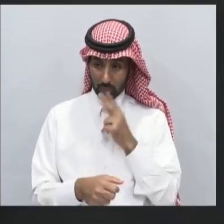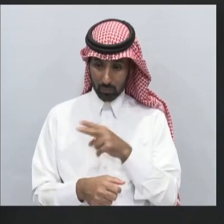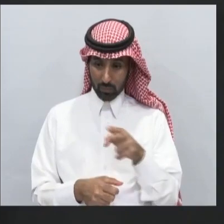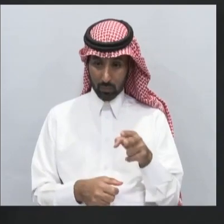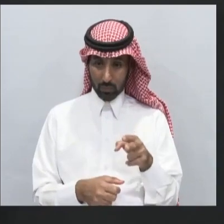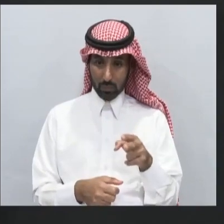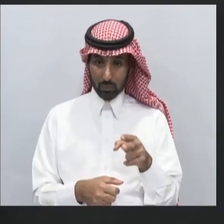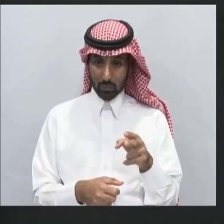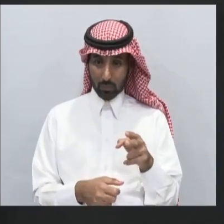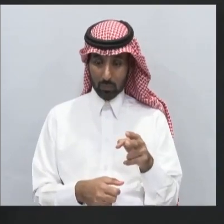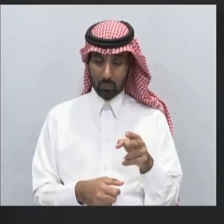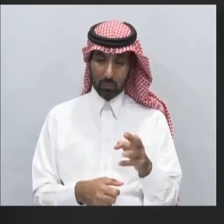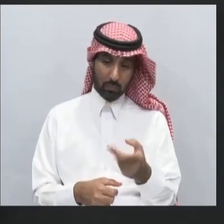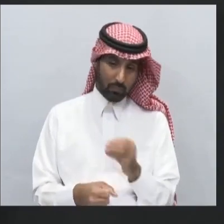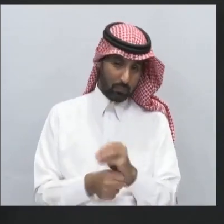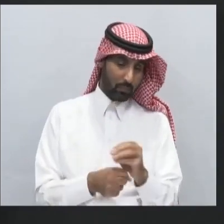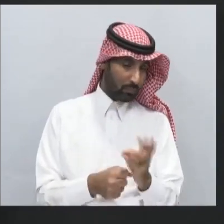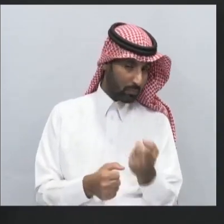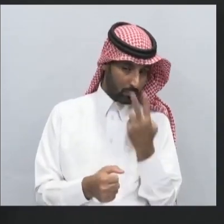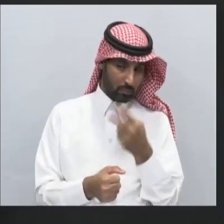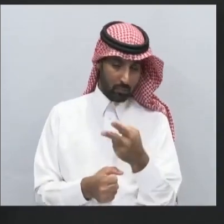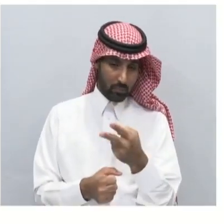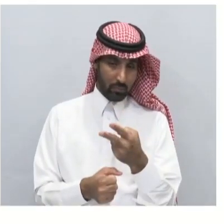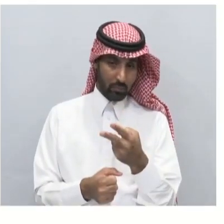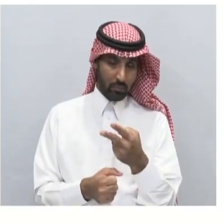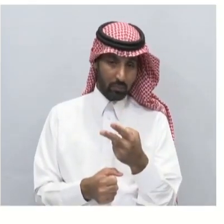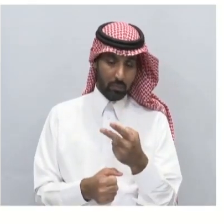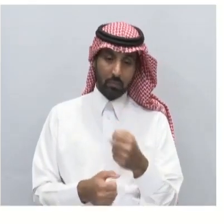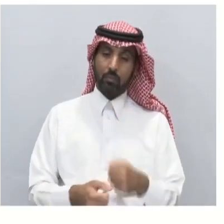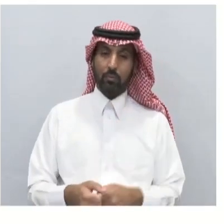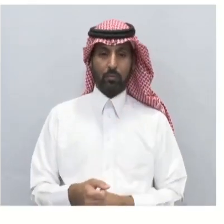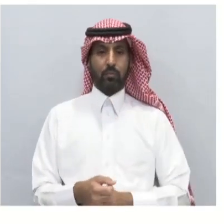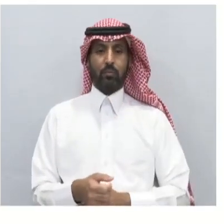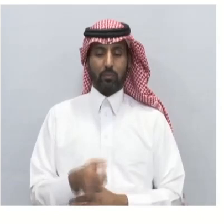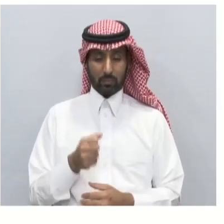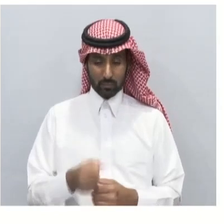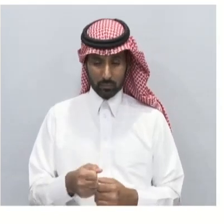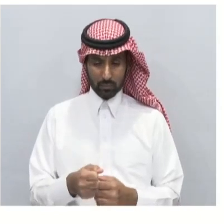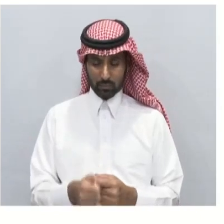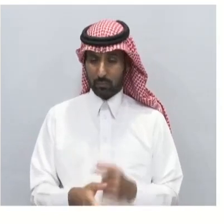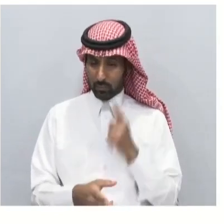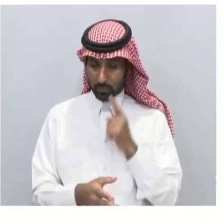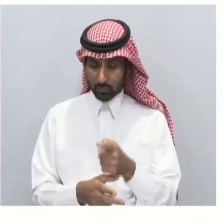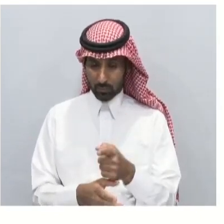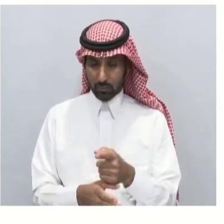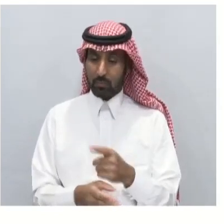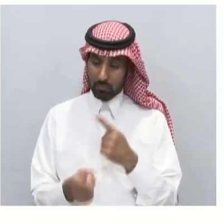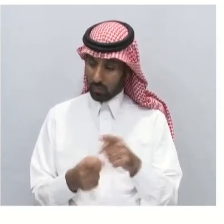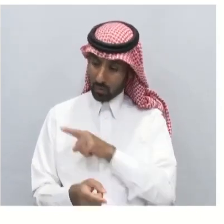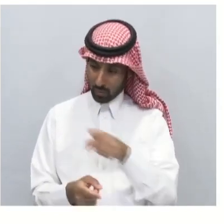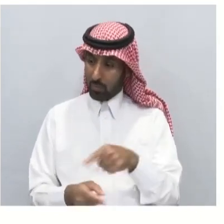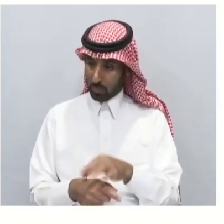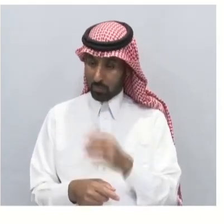common? Tell me. You can say shaking hands is common or